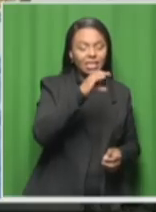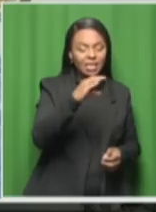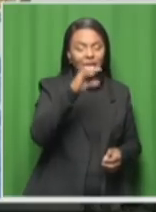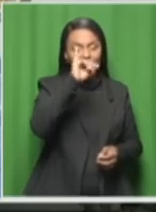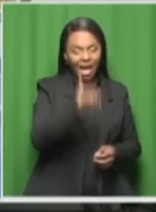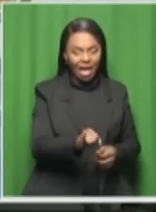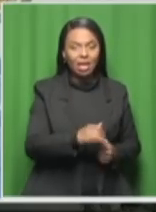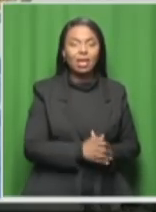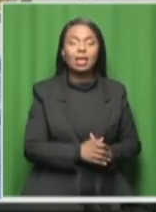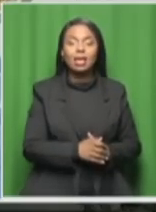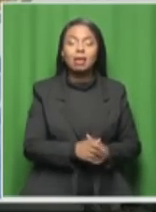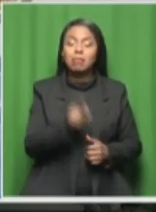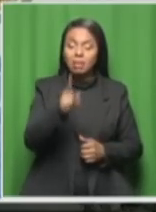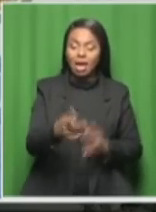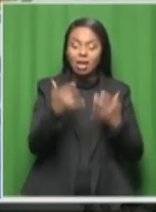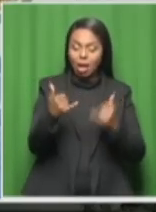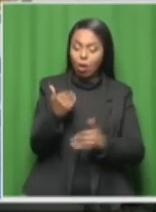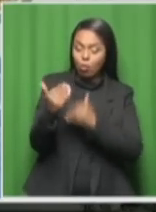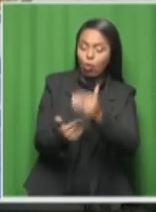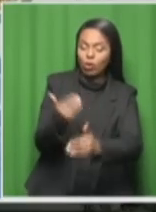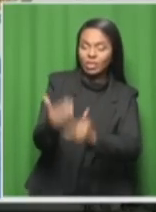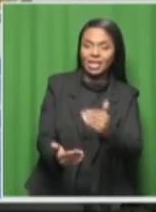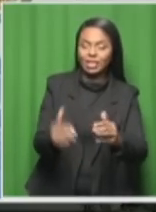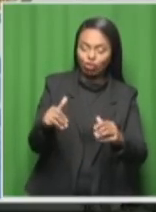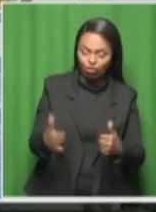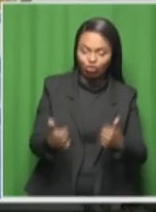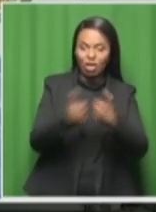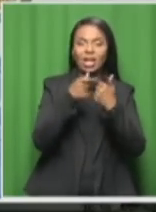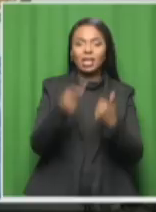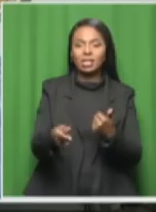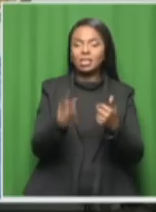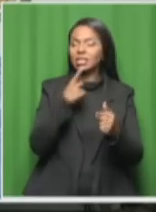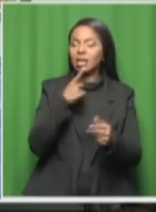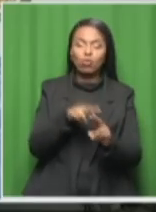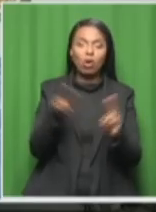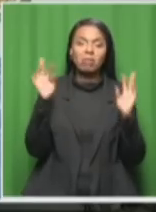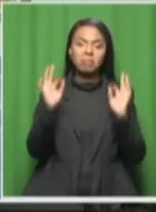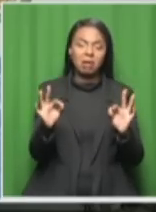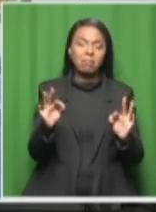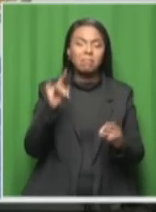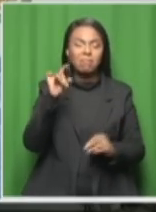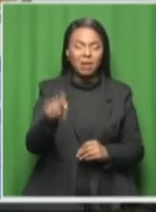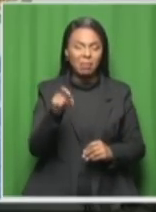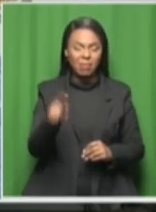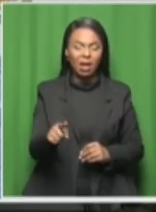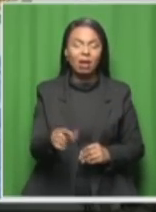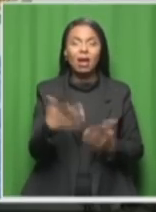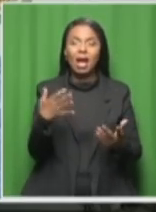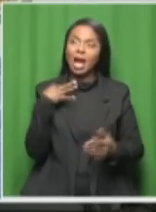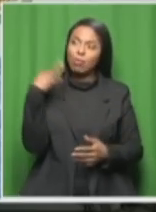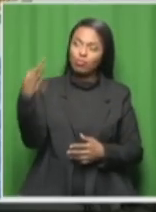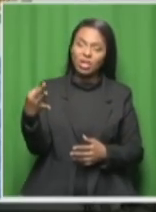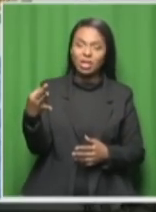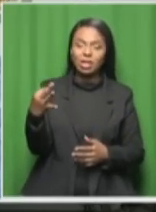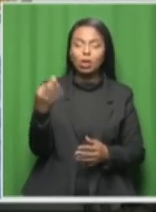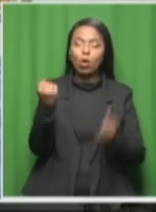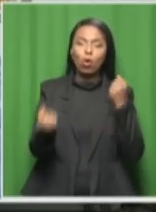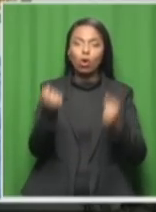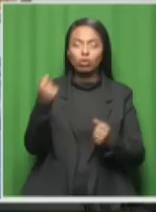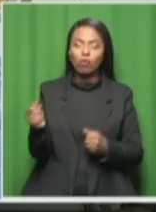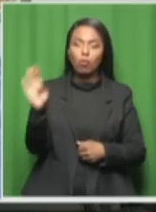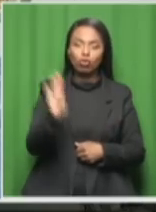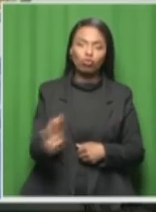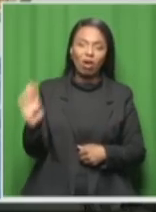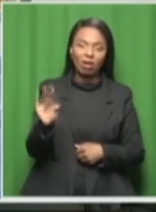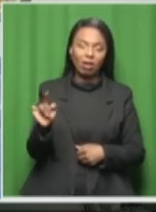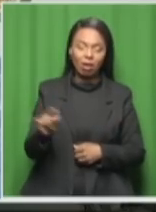The repatriation process was challenged unsuccessfully up to the appeal court of Botswana. In